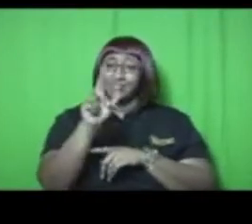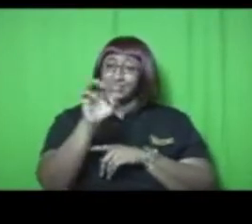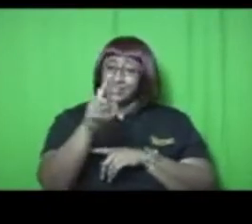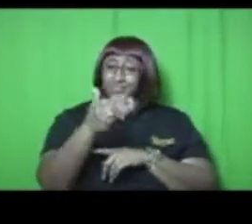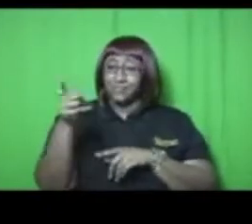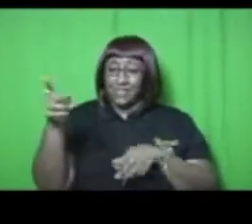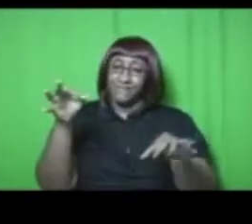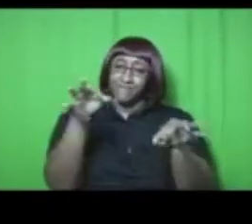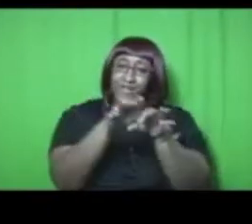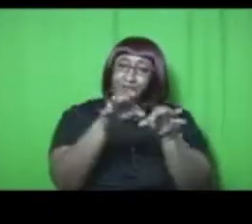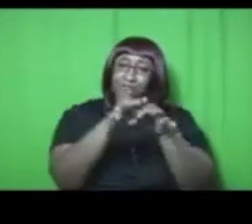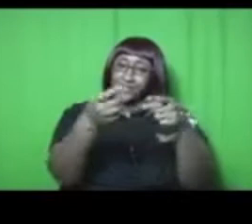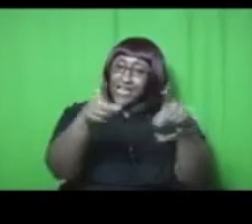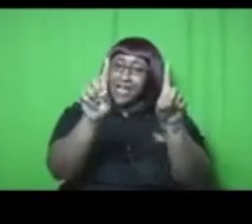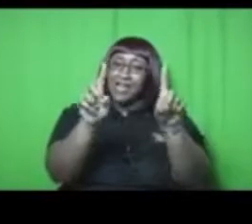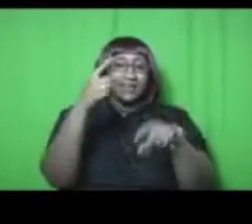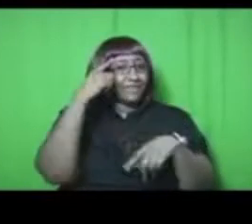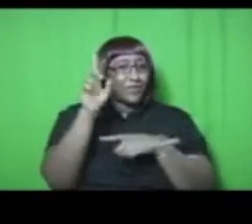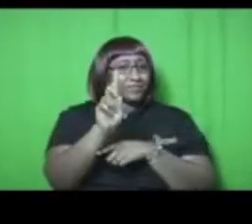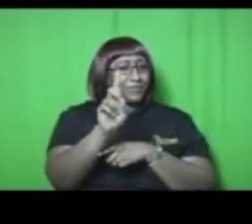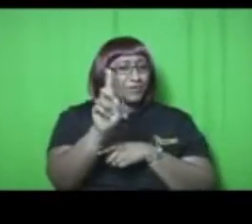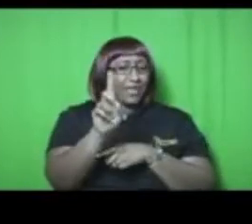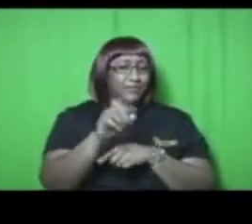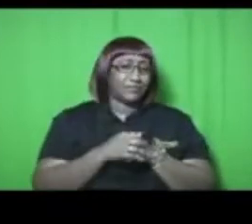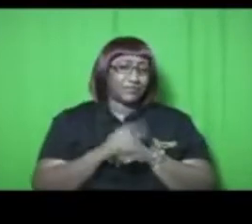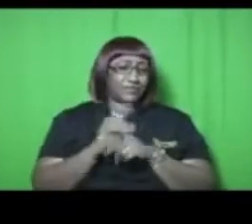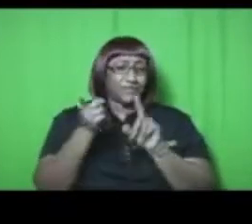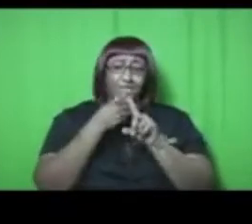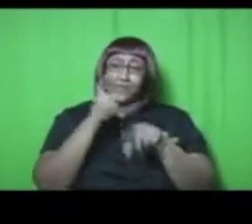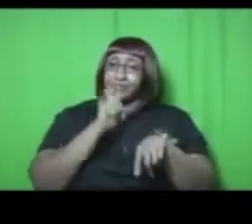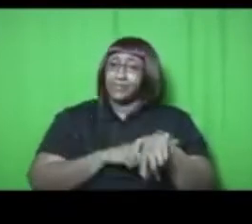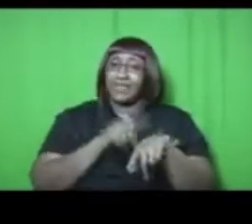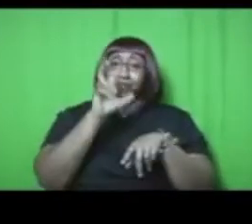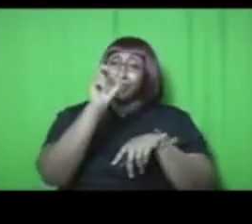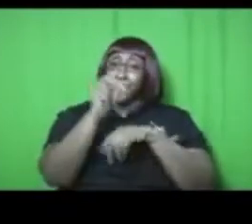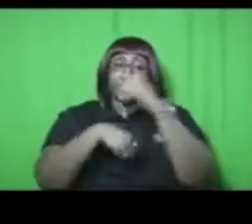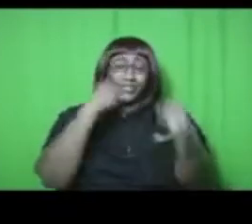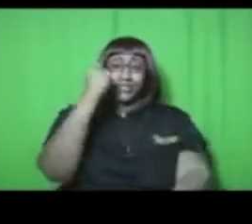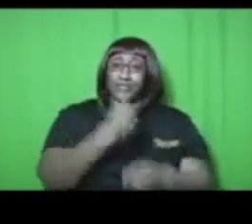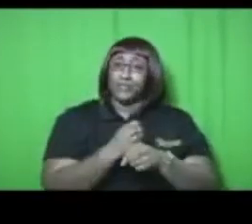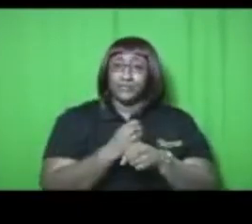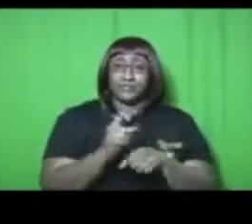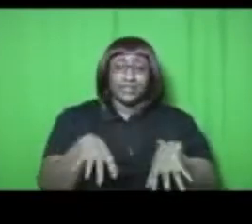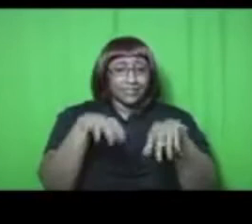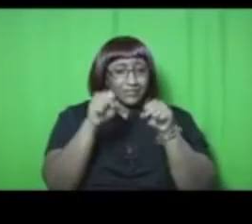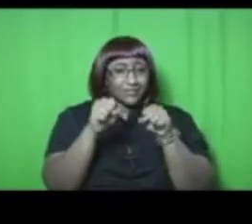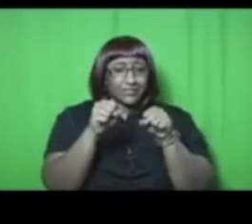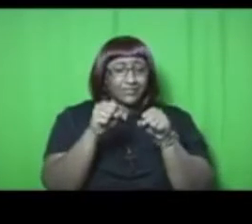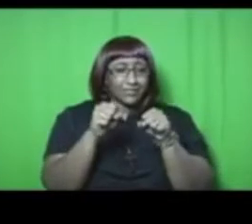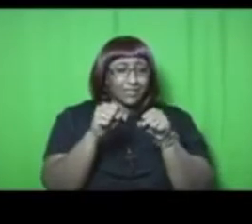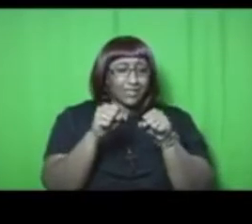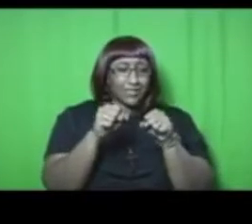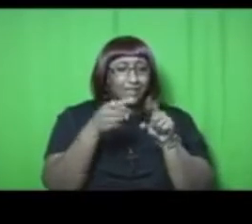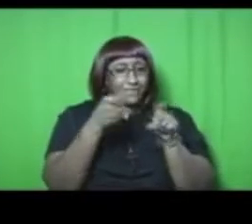Georgia voted for a Democrat for the first time in 30 years, and they took that pattern of